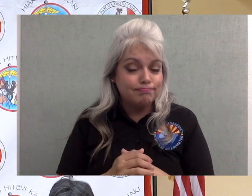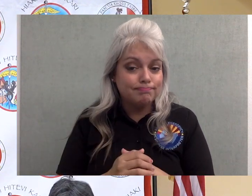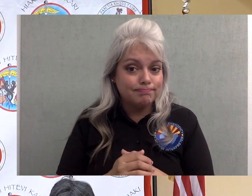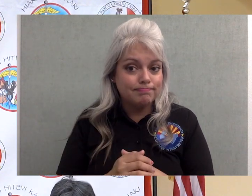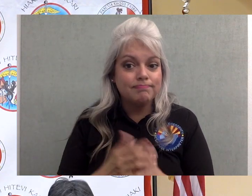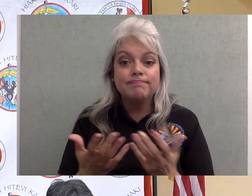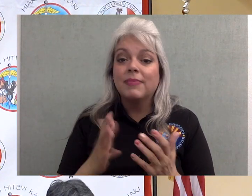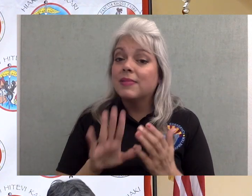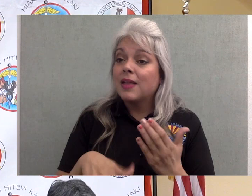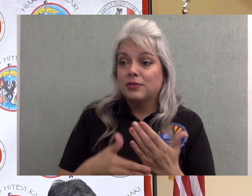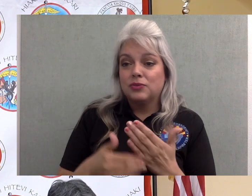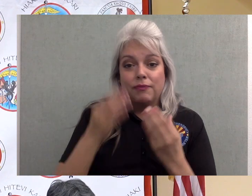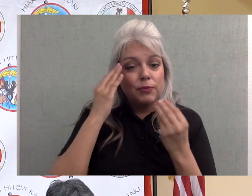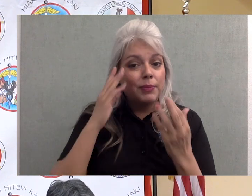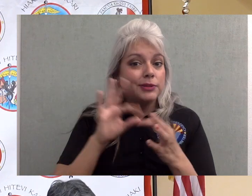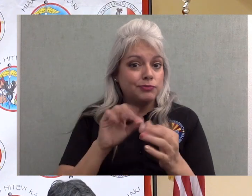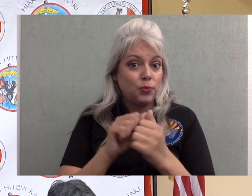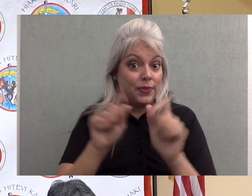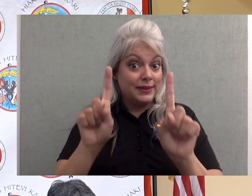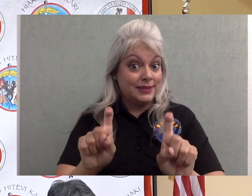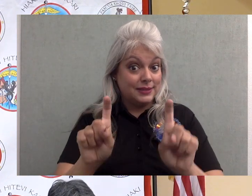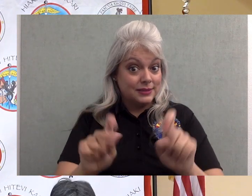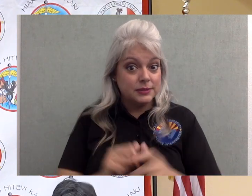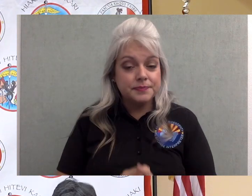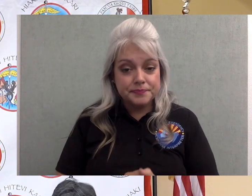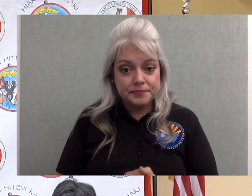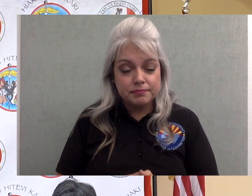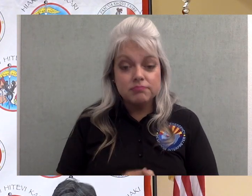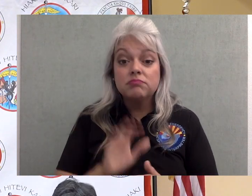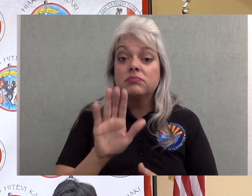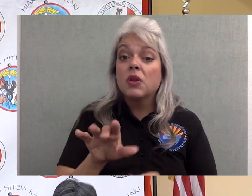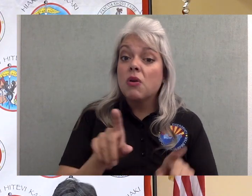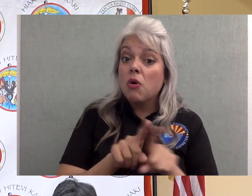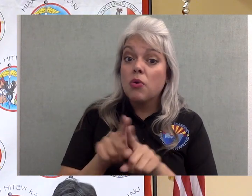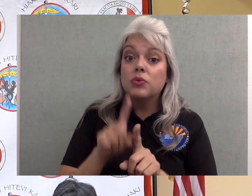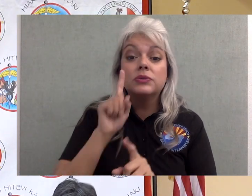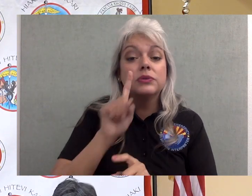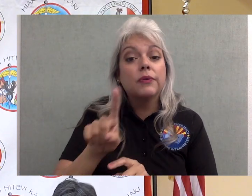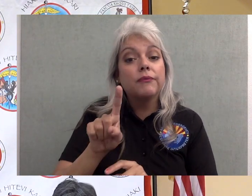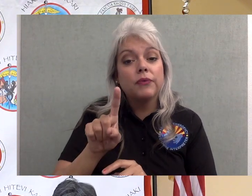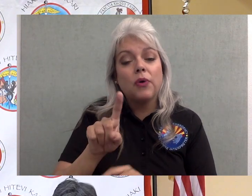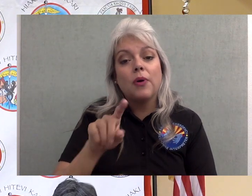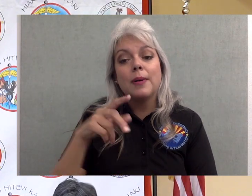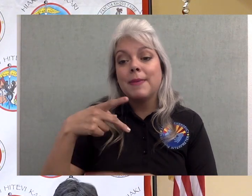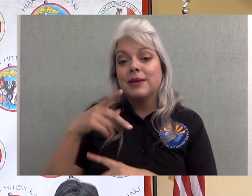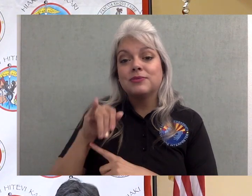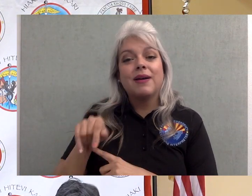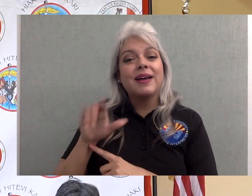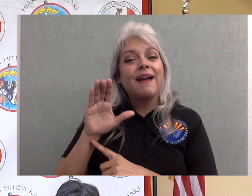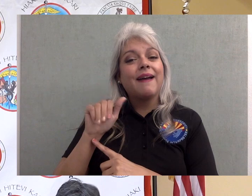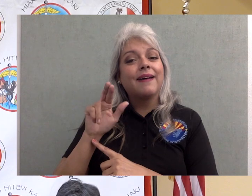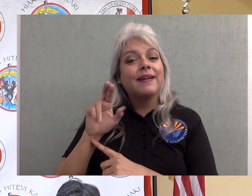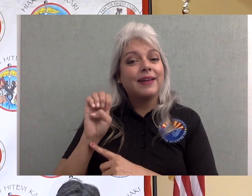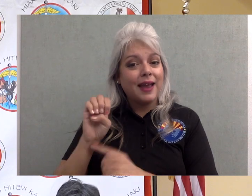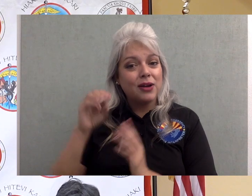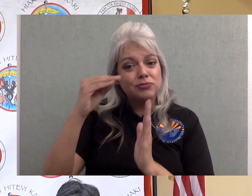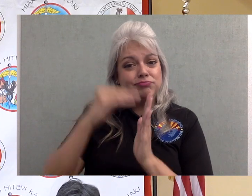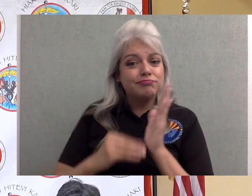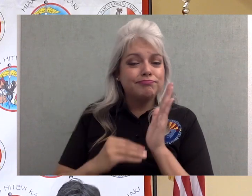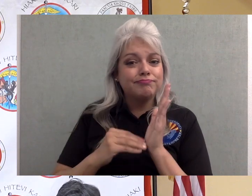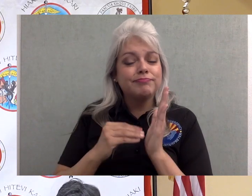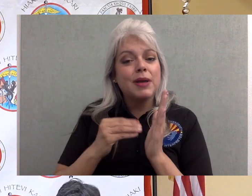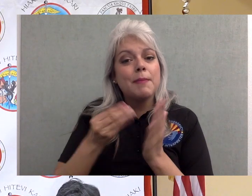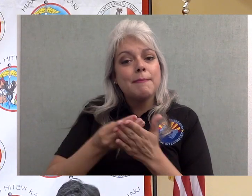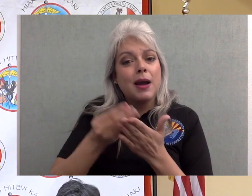That's all I have for testing. We'd also like to let you know that the deadline for the Pascuayaki CARES Welfare Assistance Program has